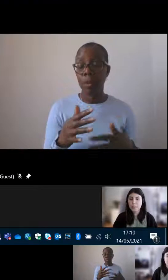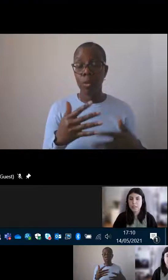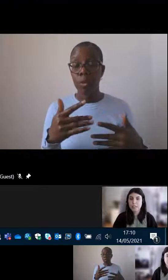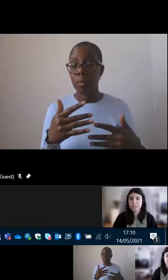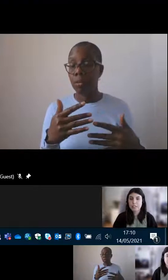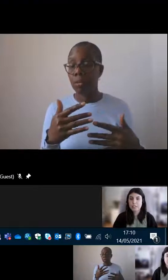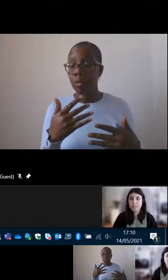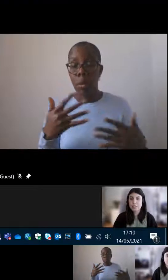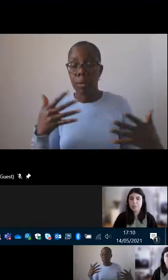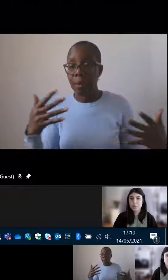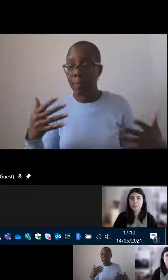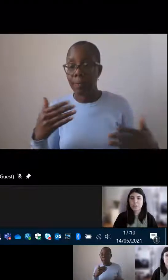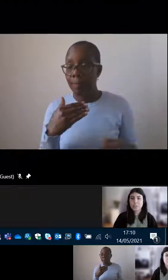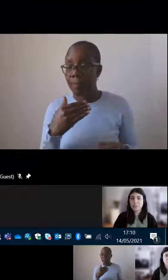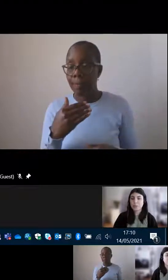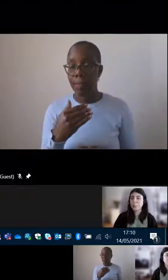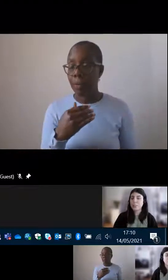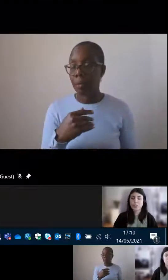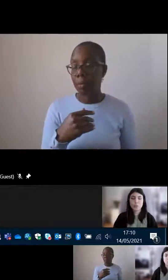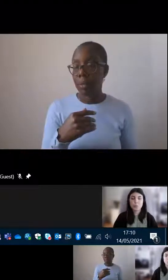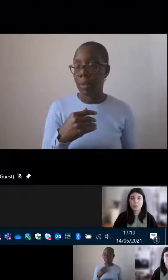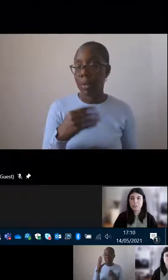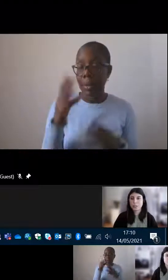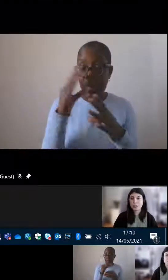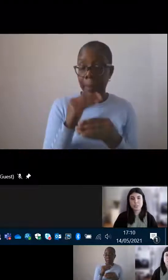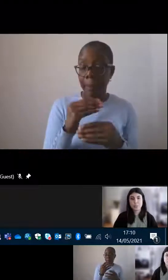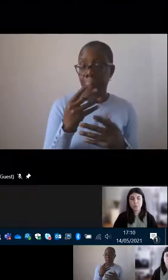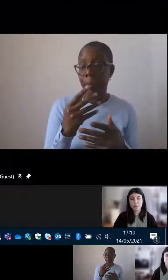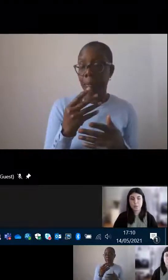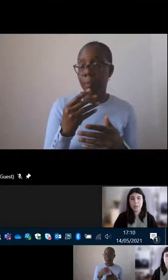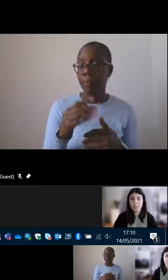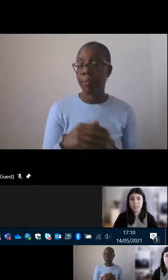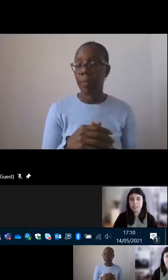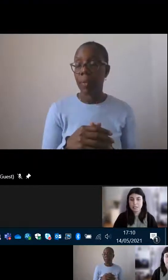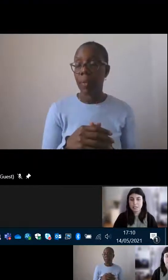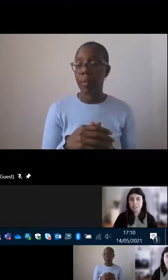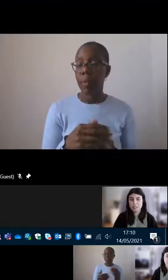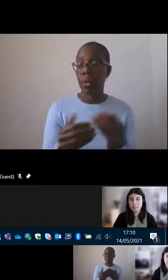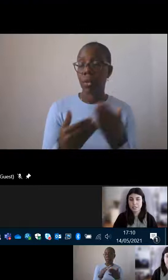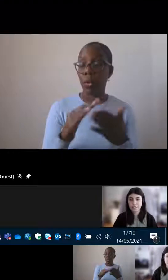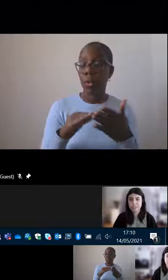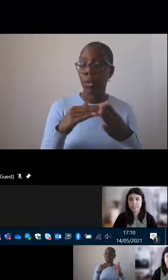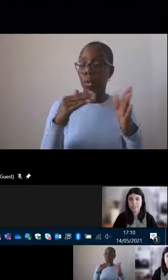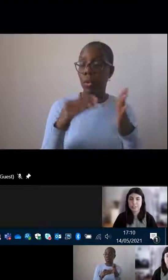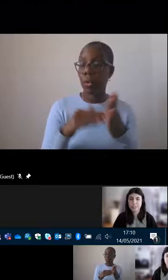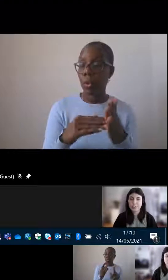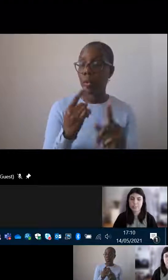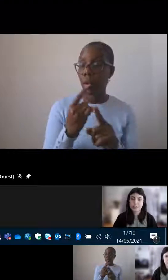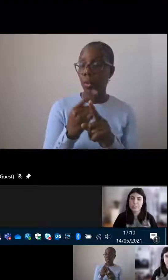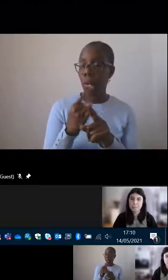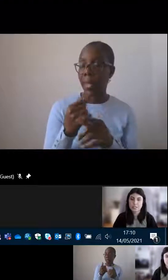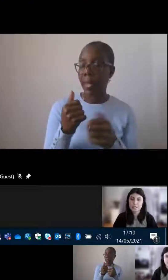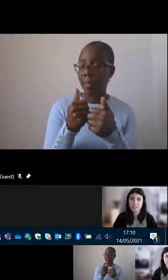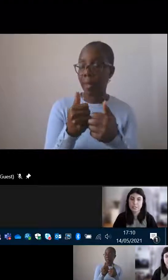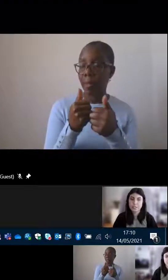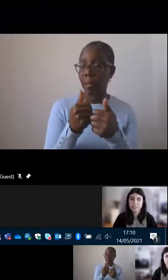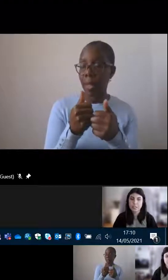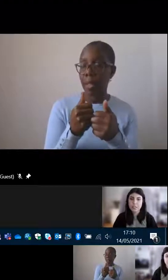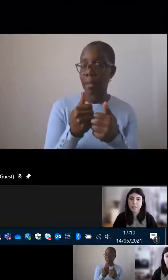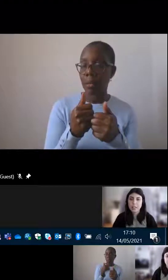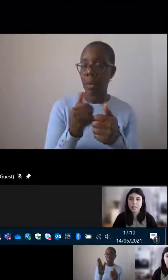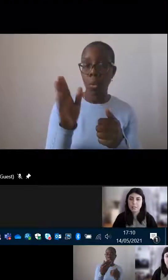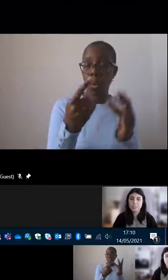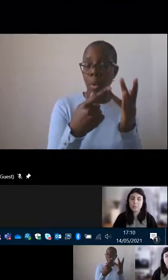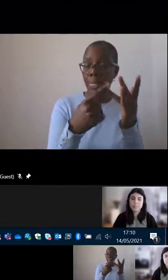sleep. And Newham Talking Therapies and all of the others wellbeing services that are within this